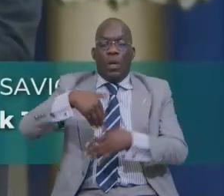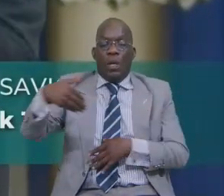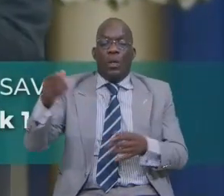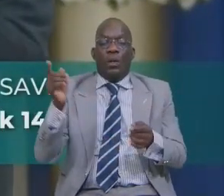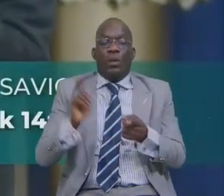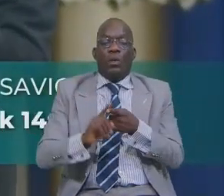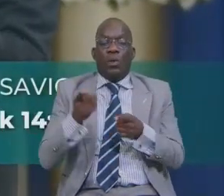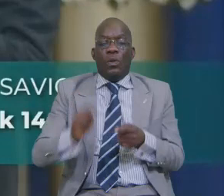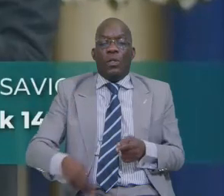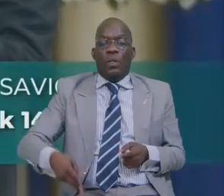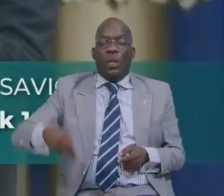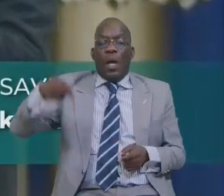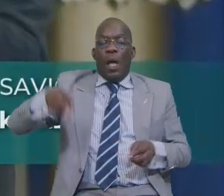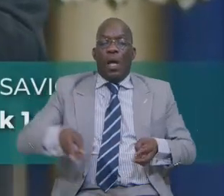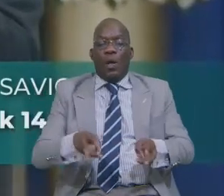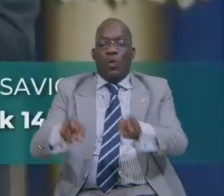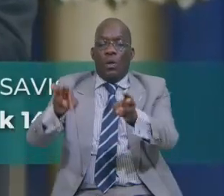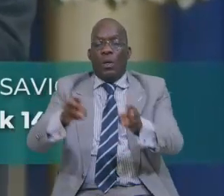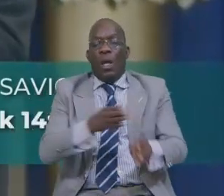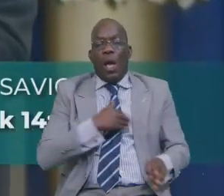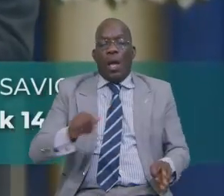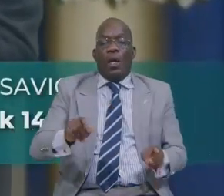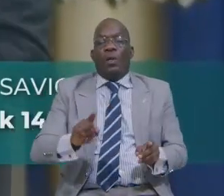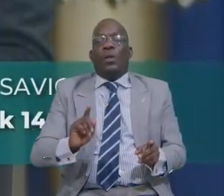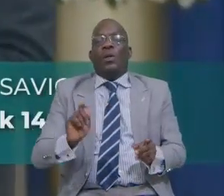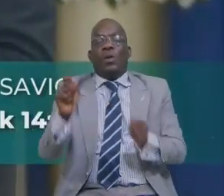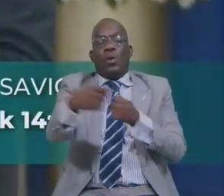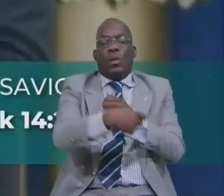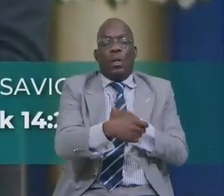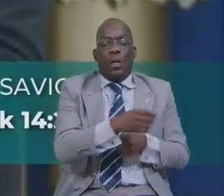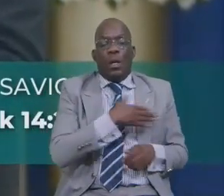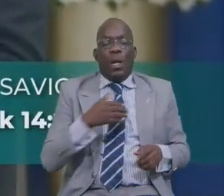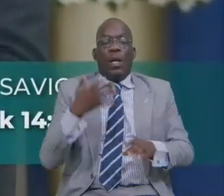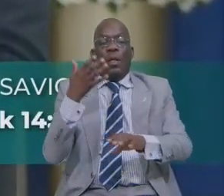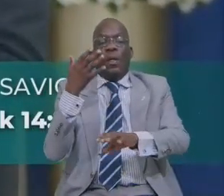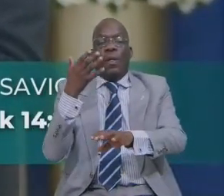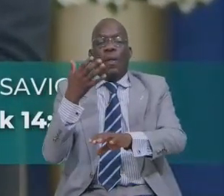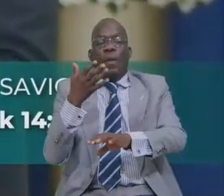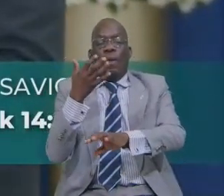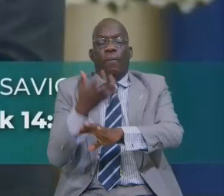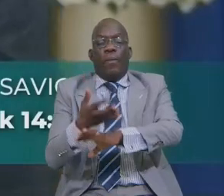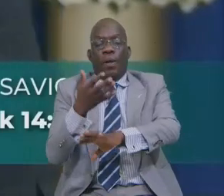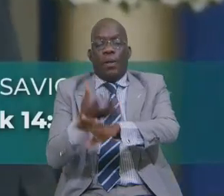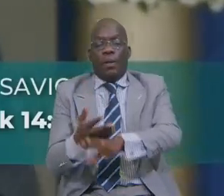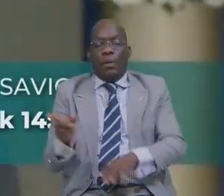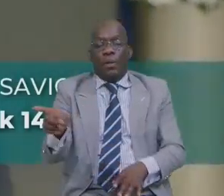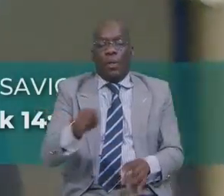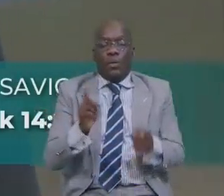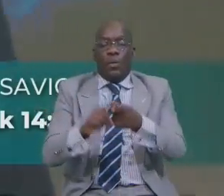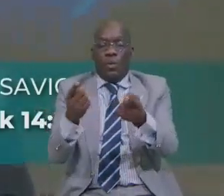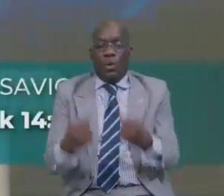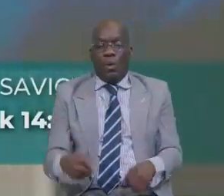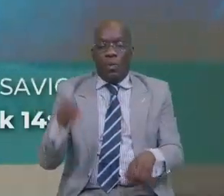the highways and the hedges and compel them to come in.